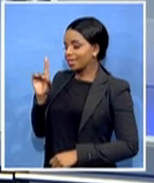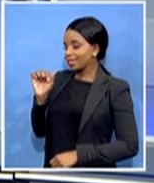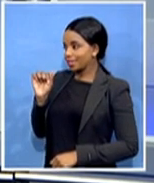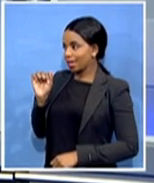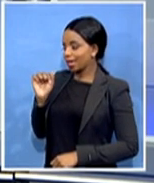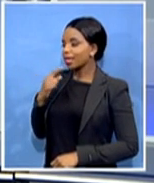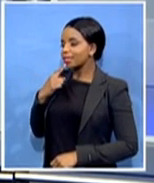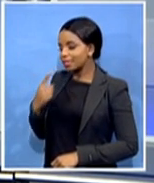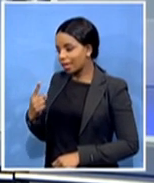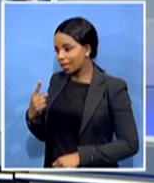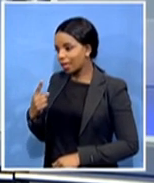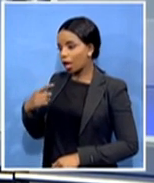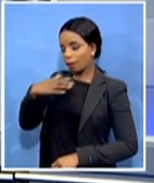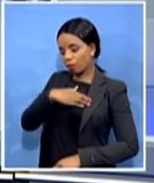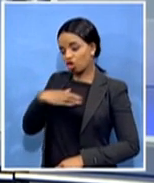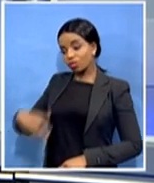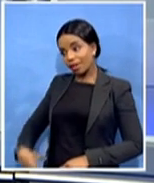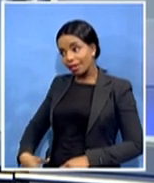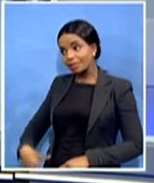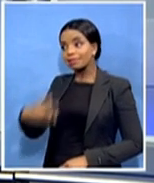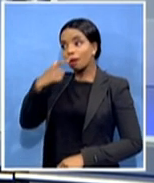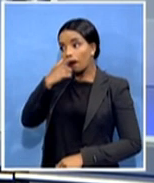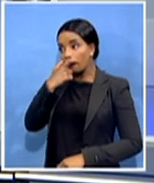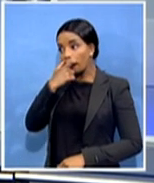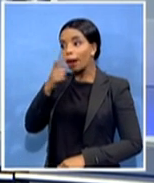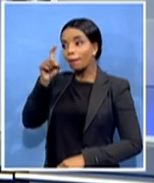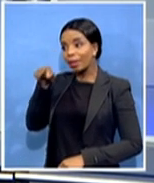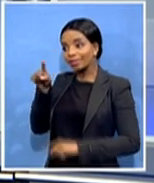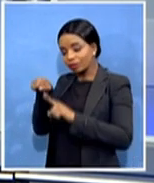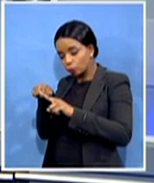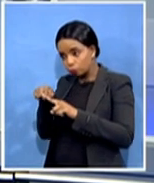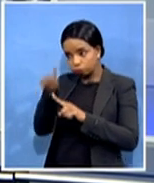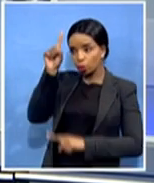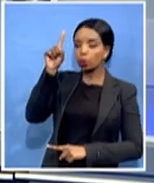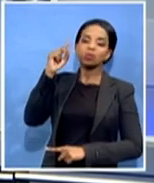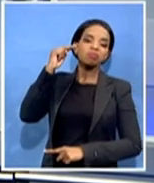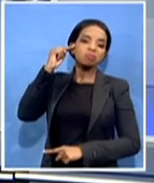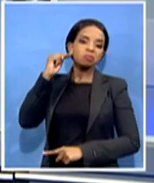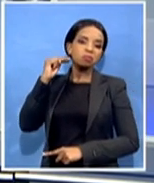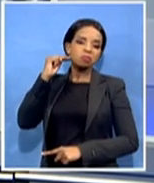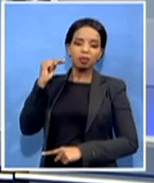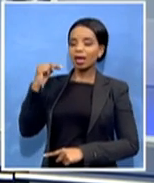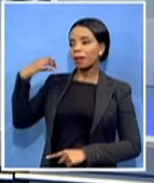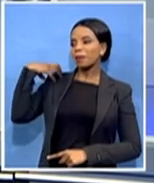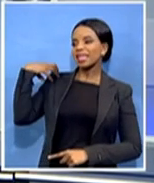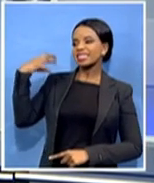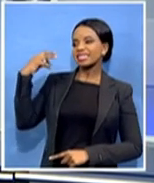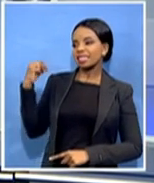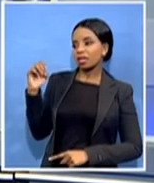fire the Defense and Military Veterans Minister, Nosiviwe Mapisa-Nqakula. What's your take on that?